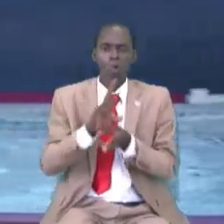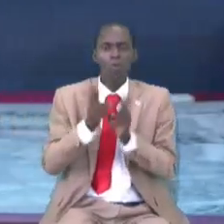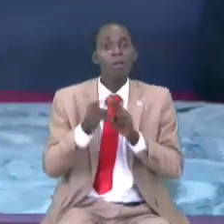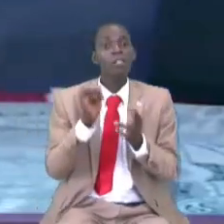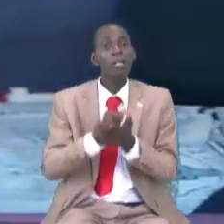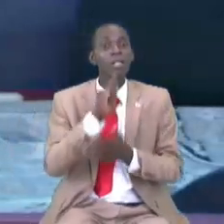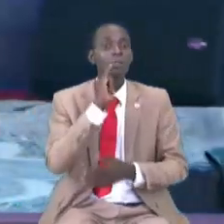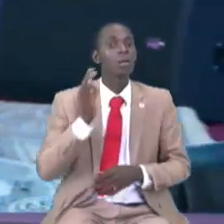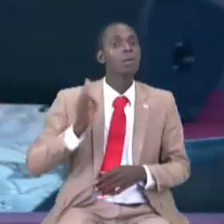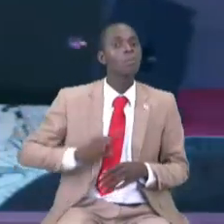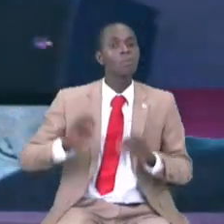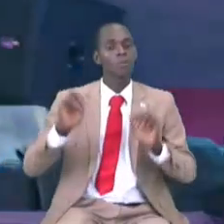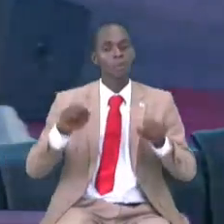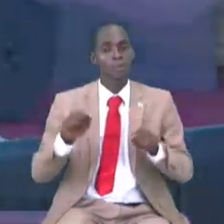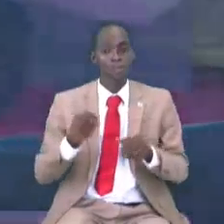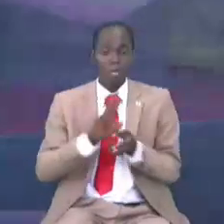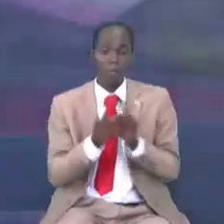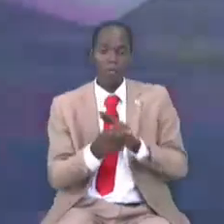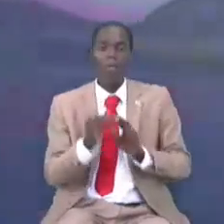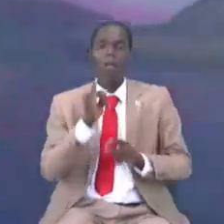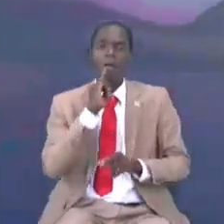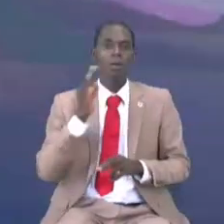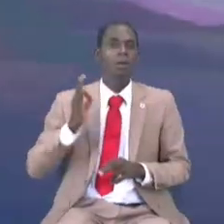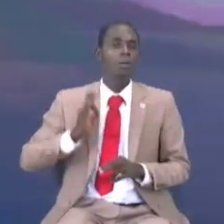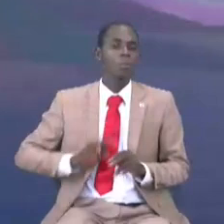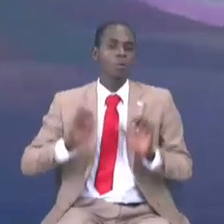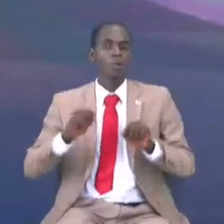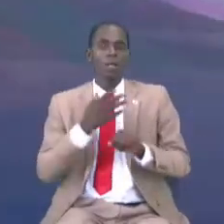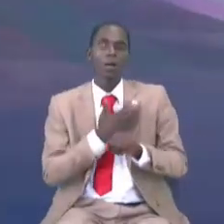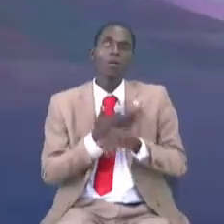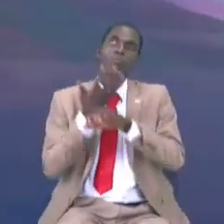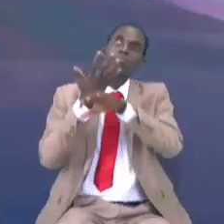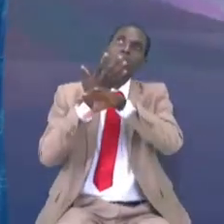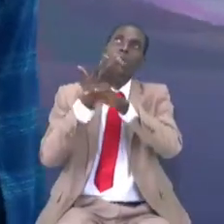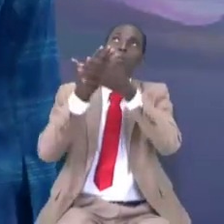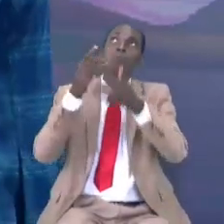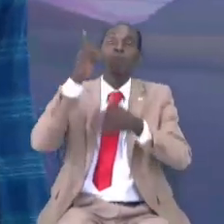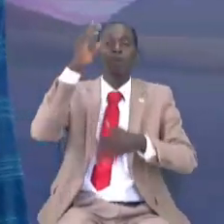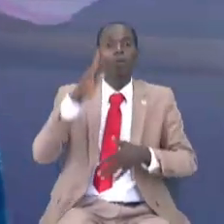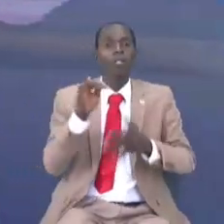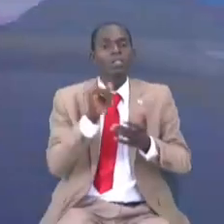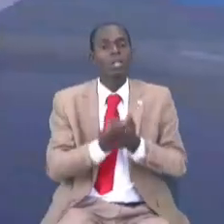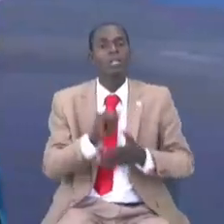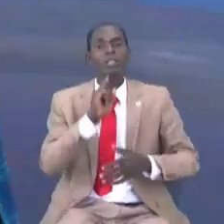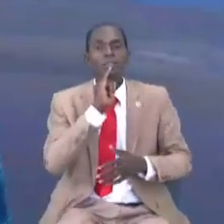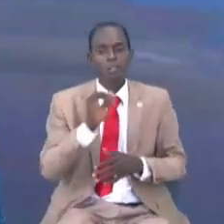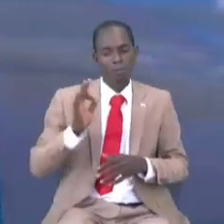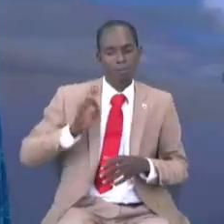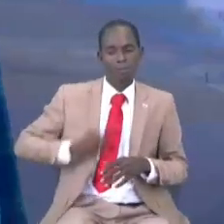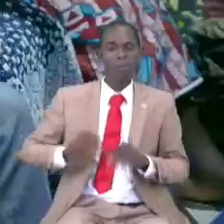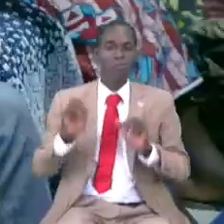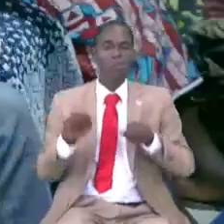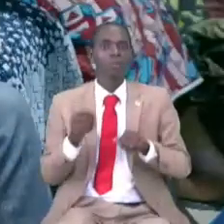supplication before God, that is profitable. Look at Jonah chapter 3, and I'm reading from verse 8. Let